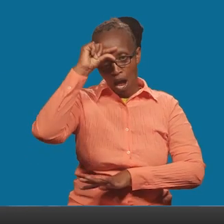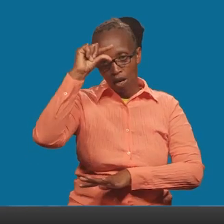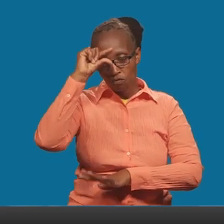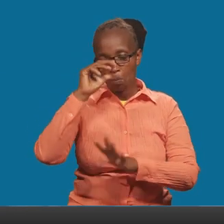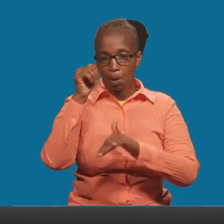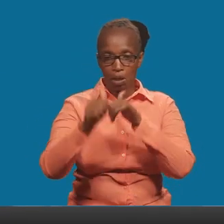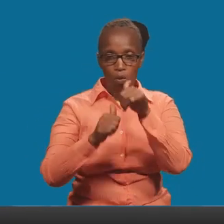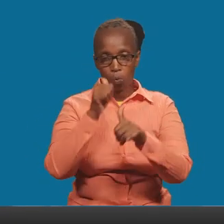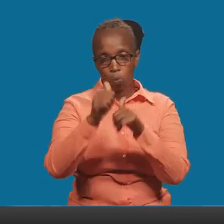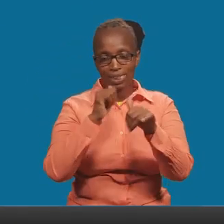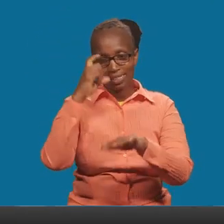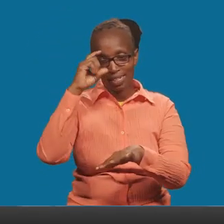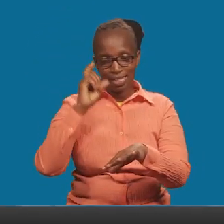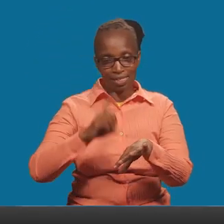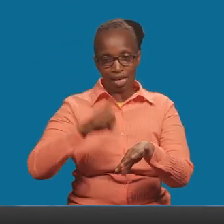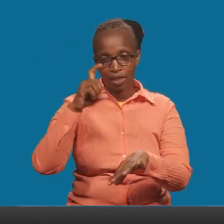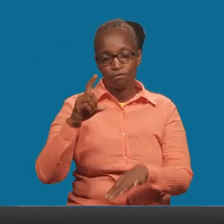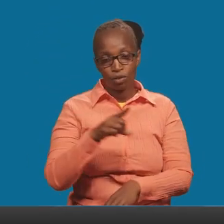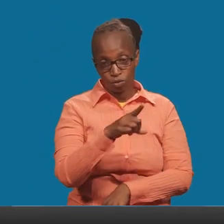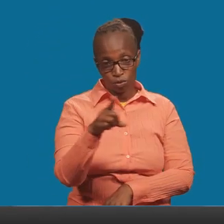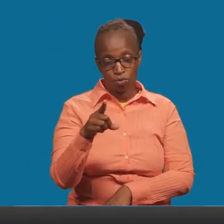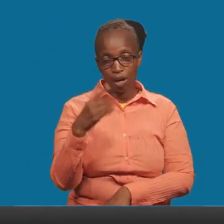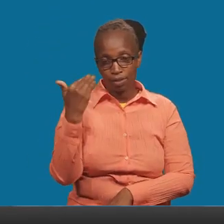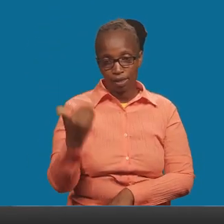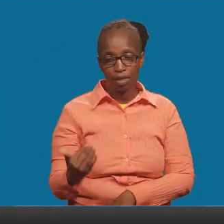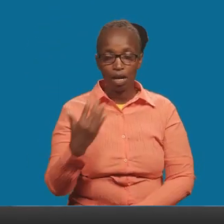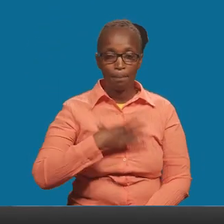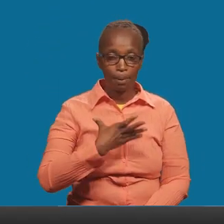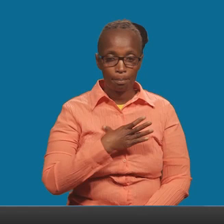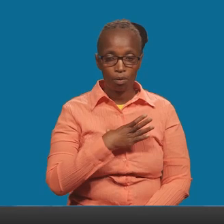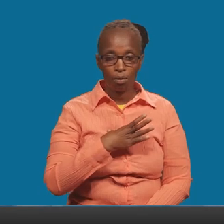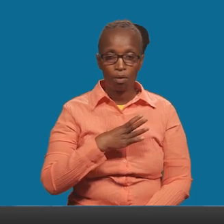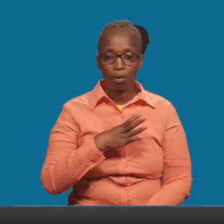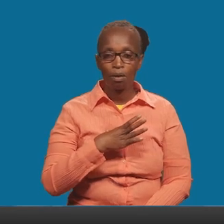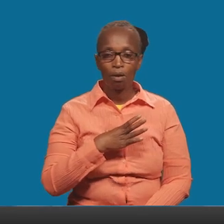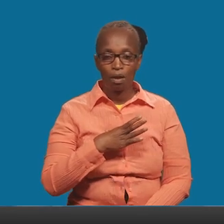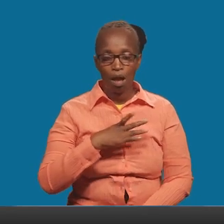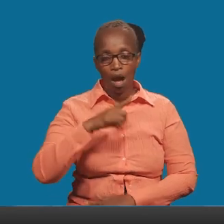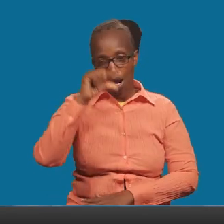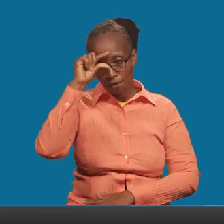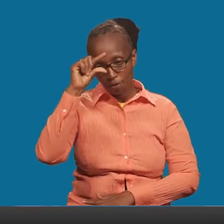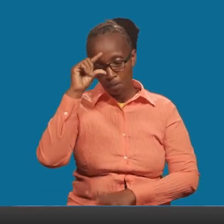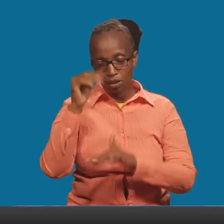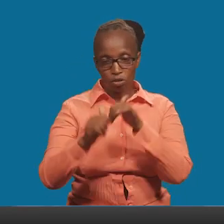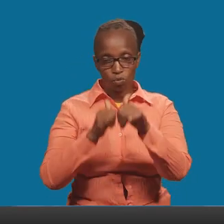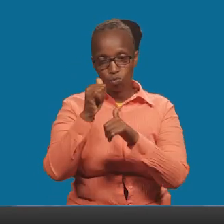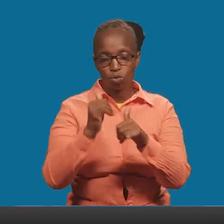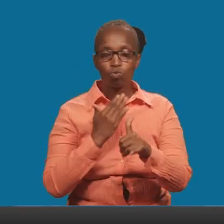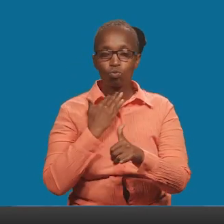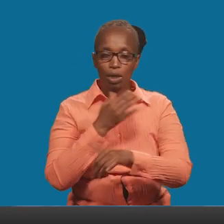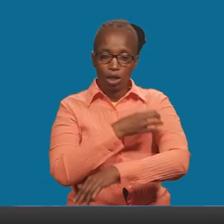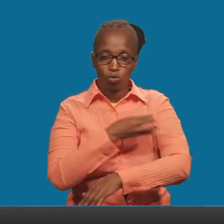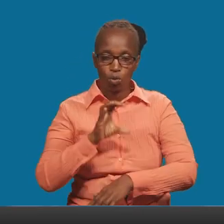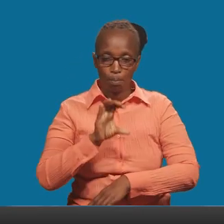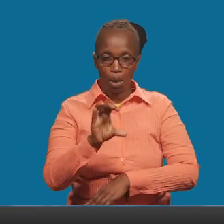a government that is sensitive to you as young people. You have a government that wants to empower you. We